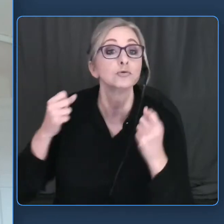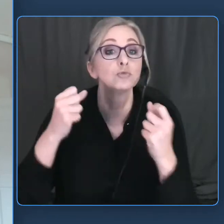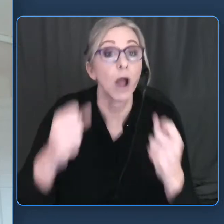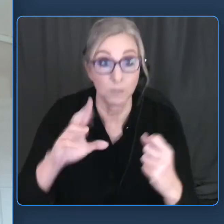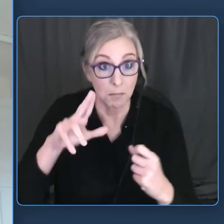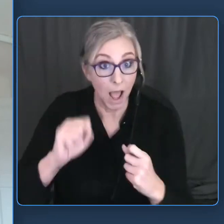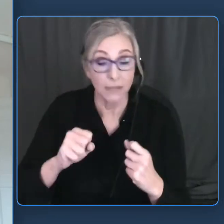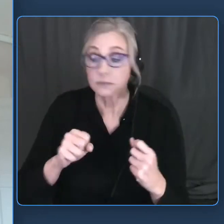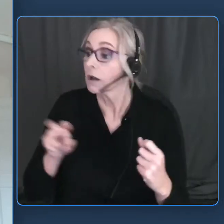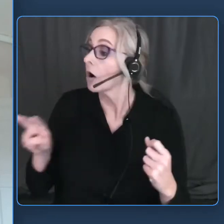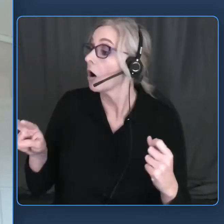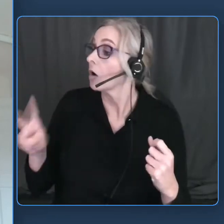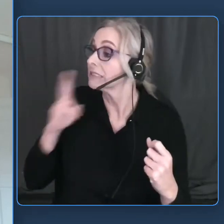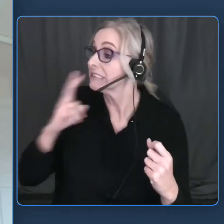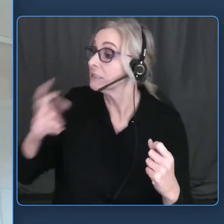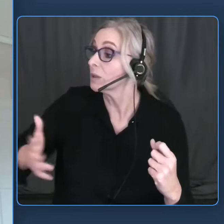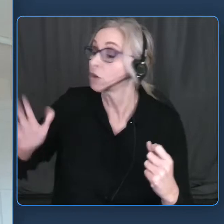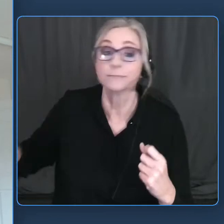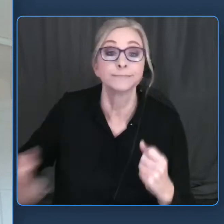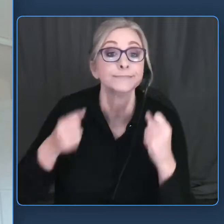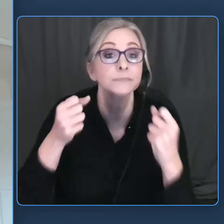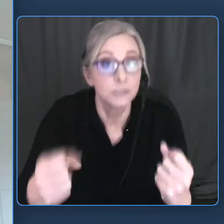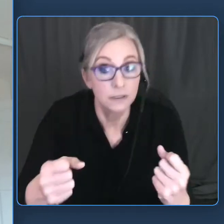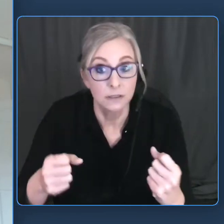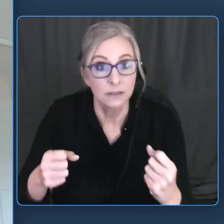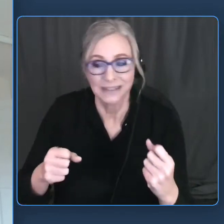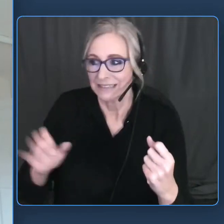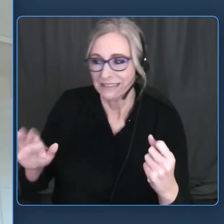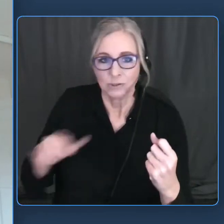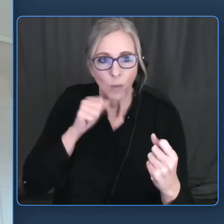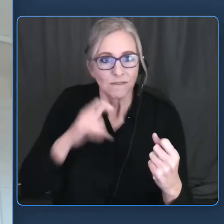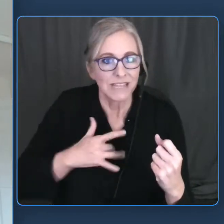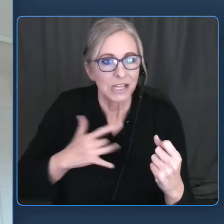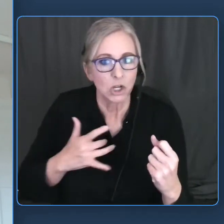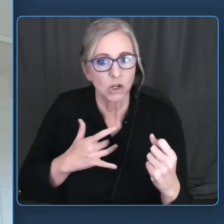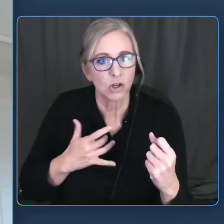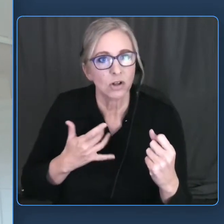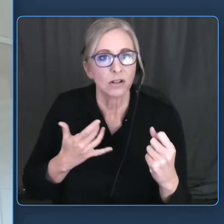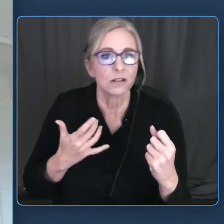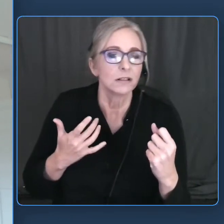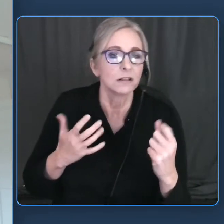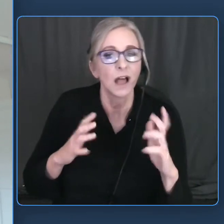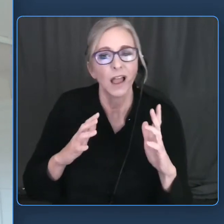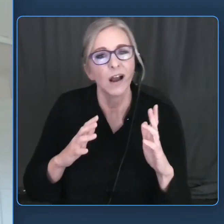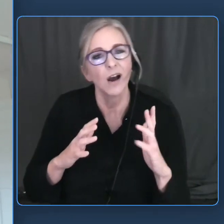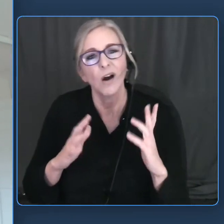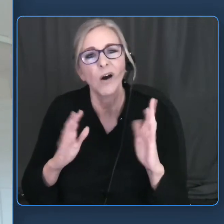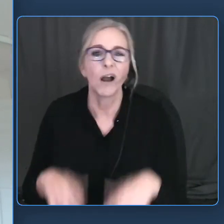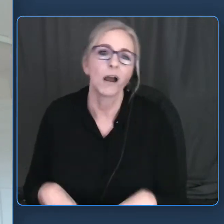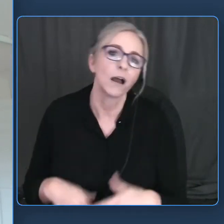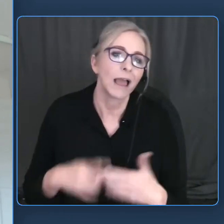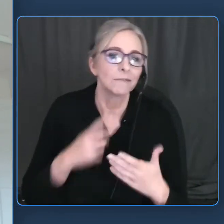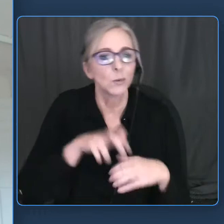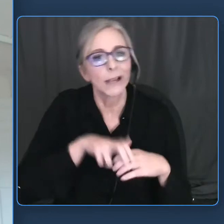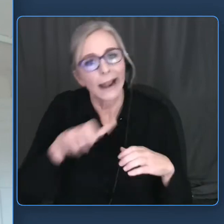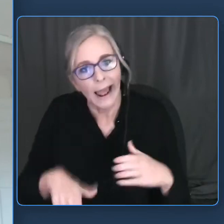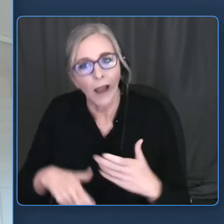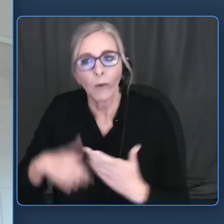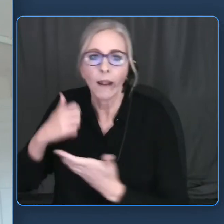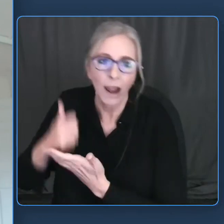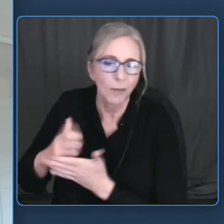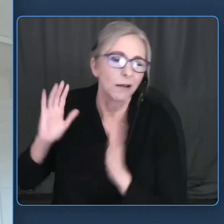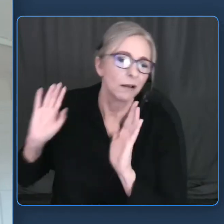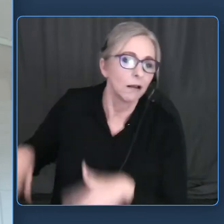bus drivers have driven past me because they don't feel like there's a couple extra steps sometimes to get the wheelchair